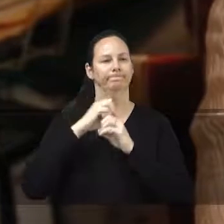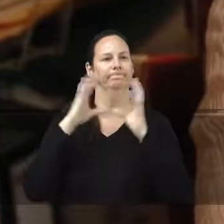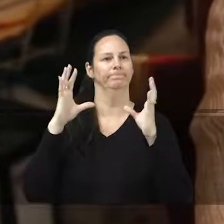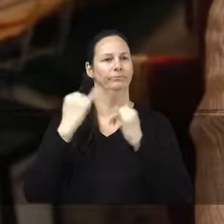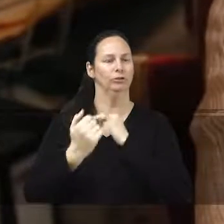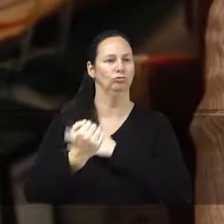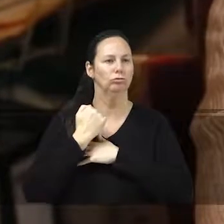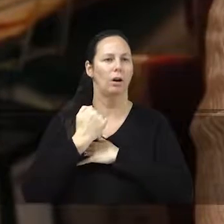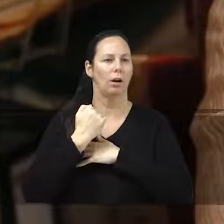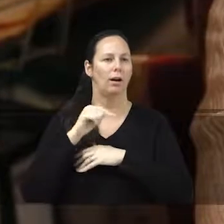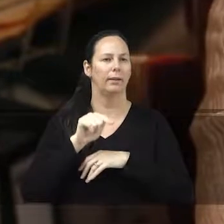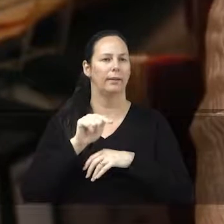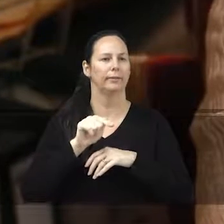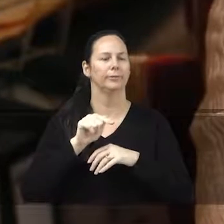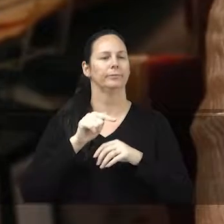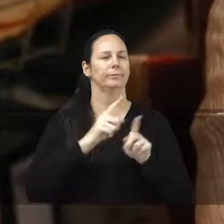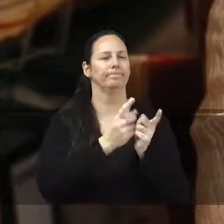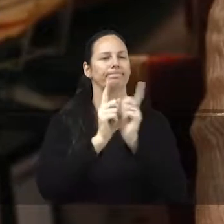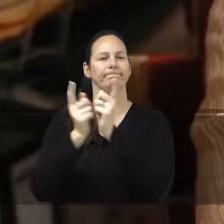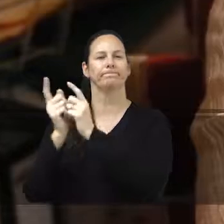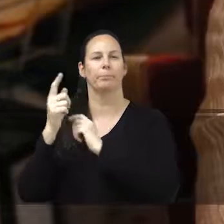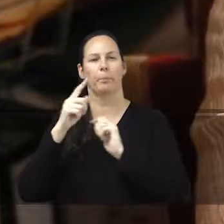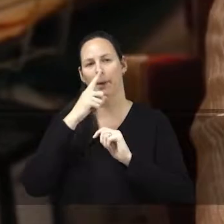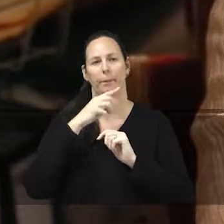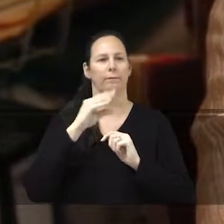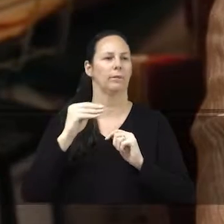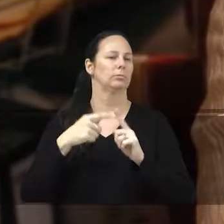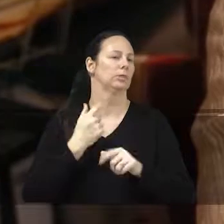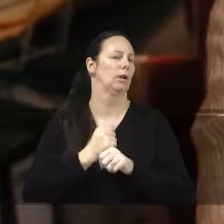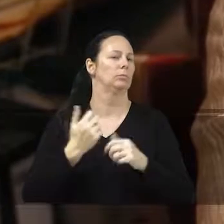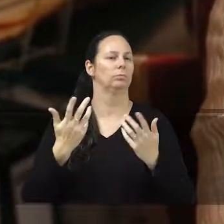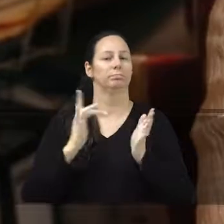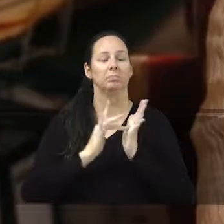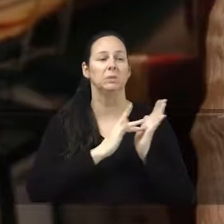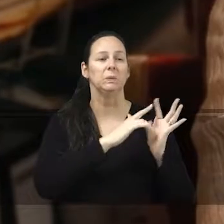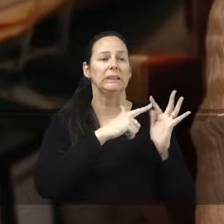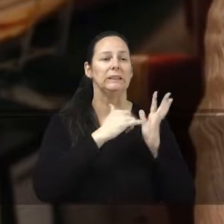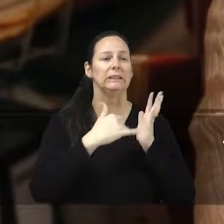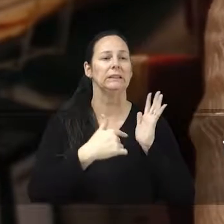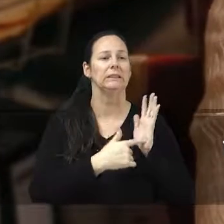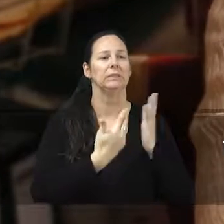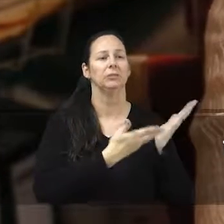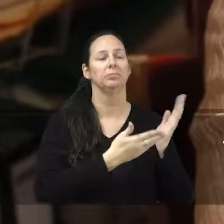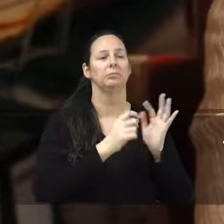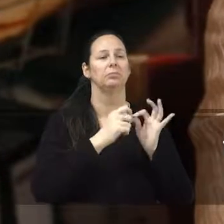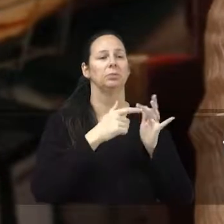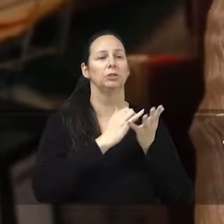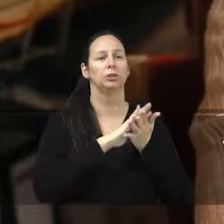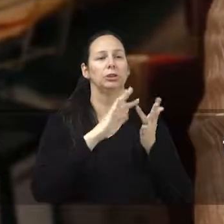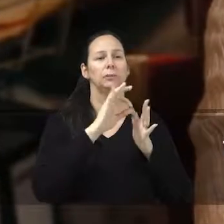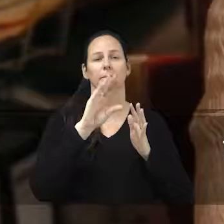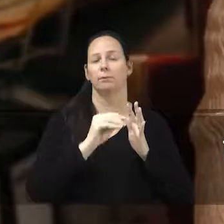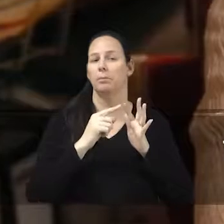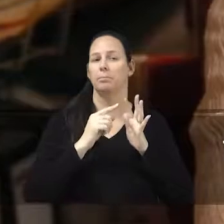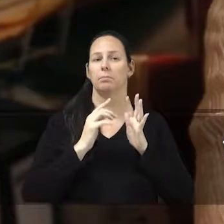by the various people from, for example, the Middle East, mm-hmm. the bishops from the Middle